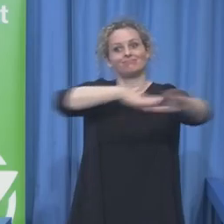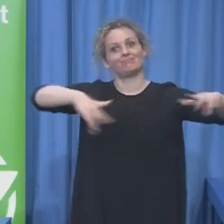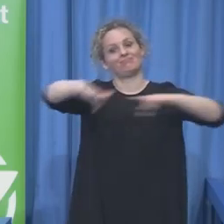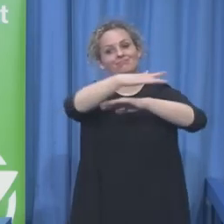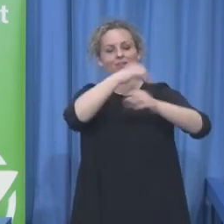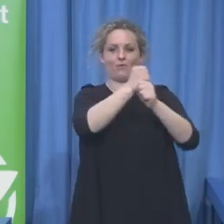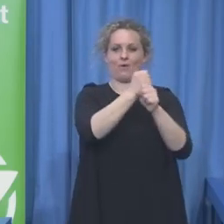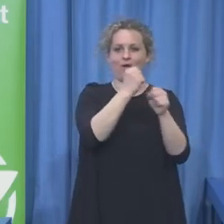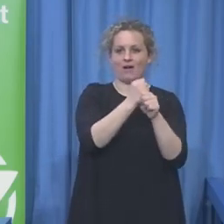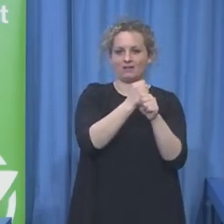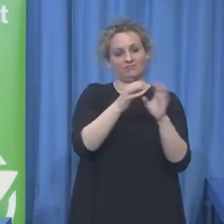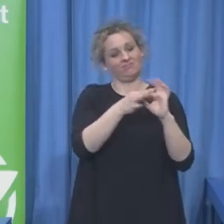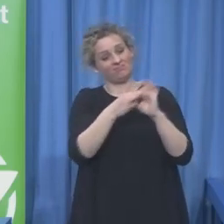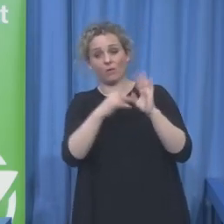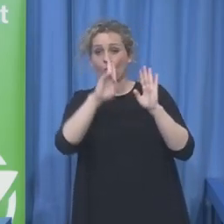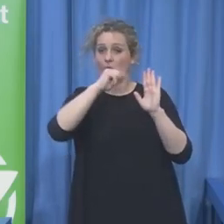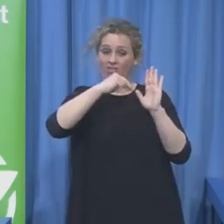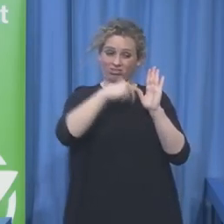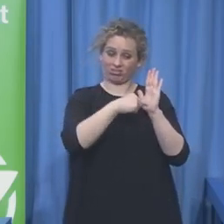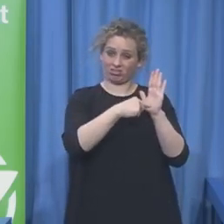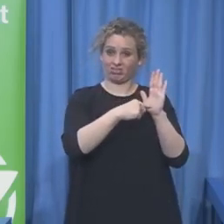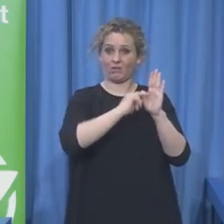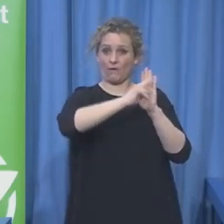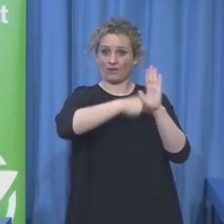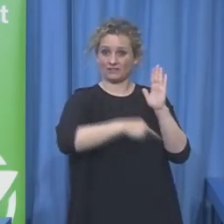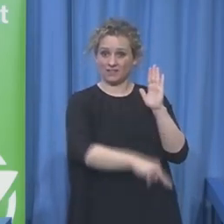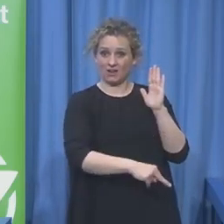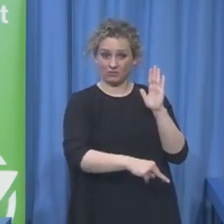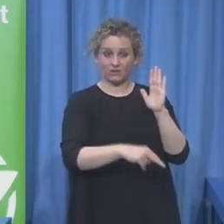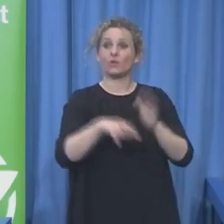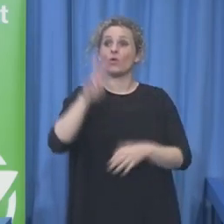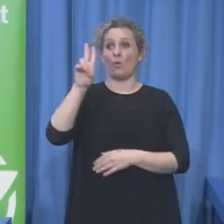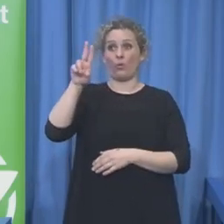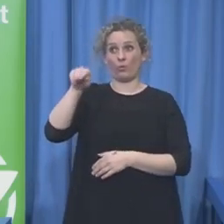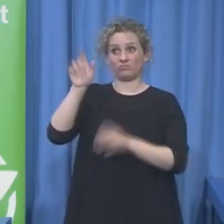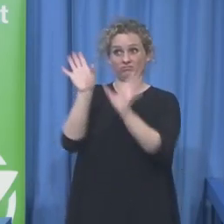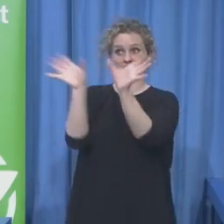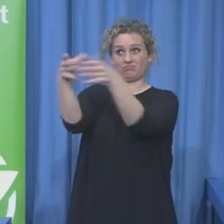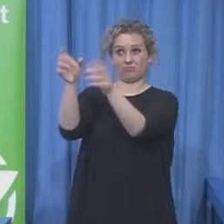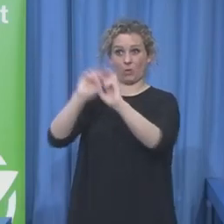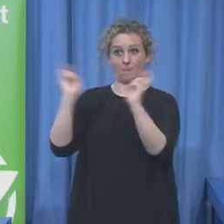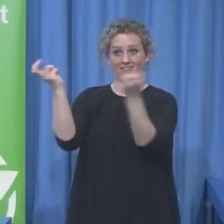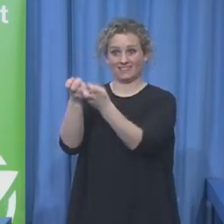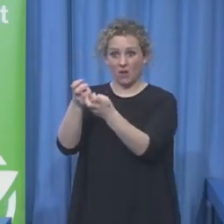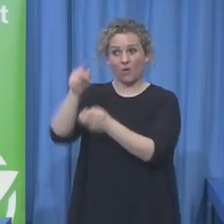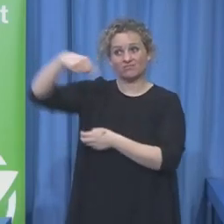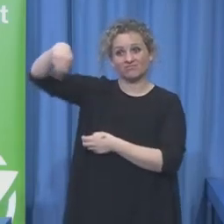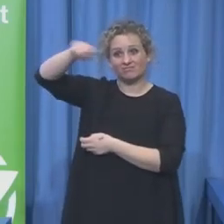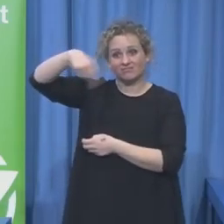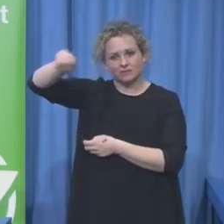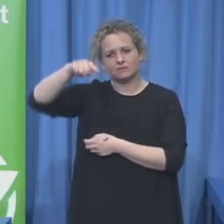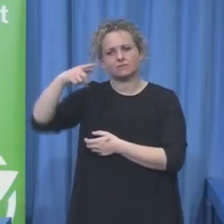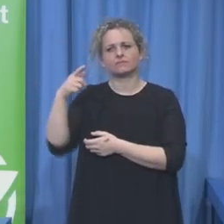Nations Committee on the Rights of Persons with Disabilities. And this committee has really carefully checked